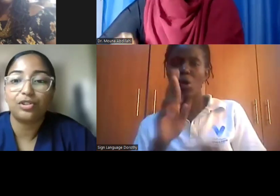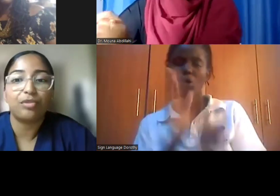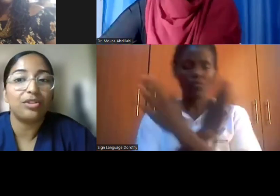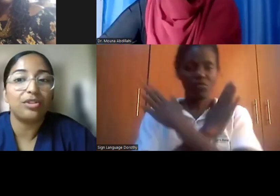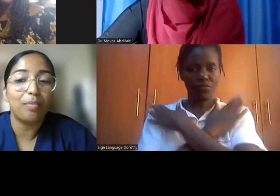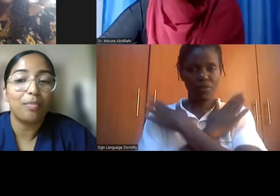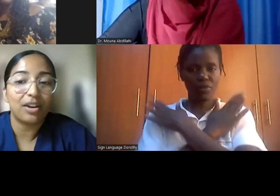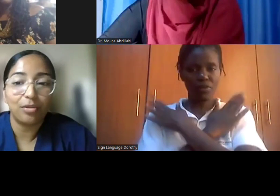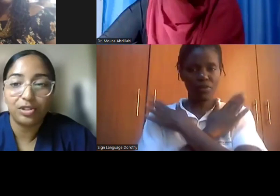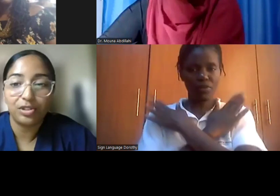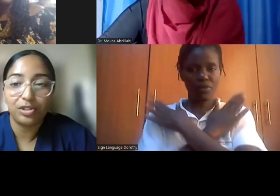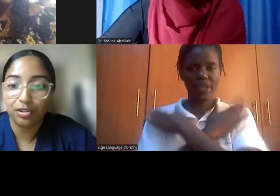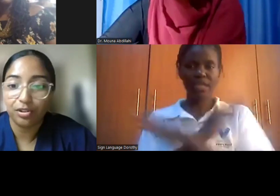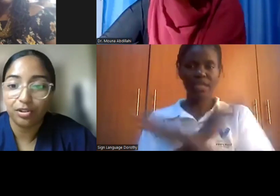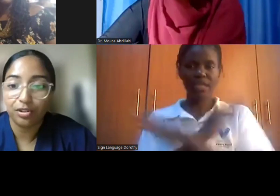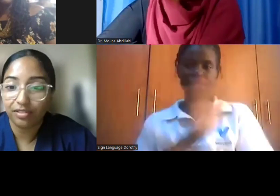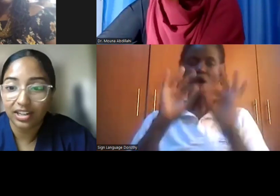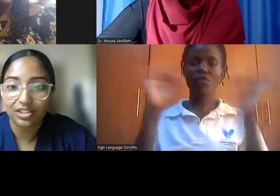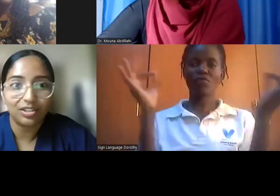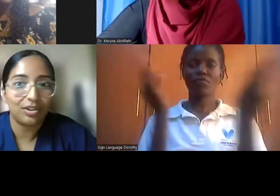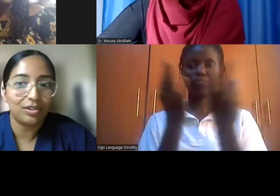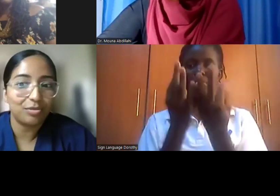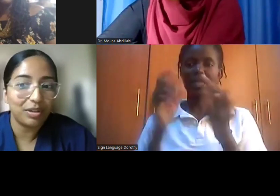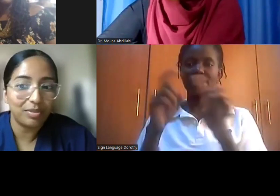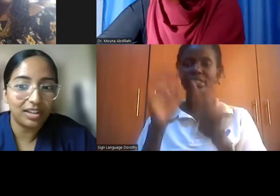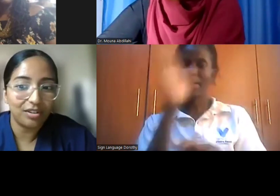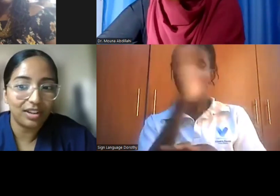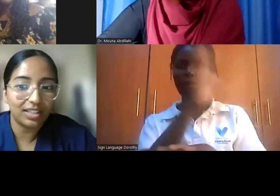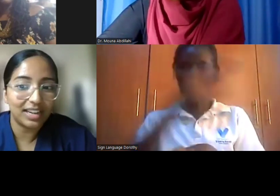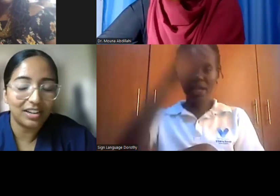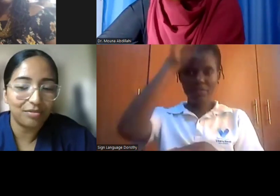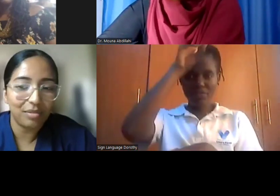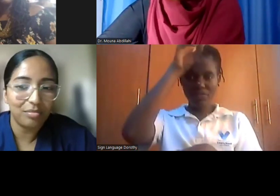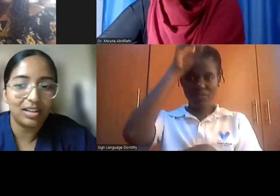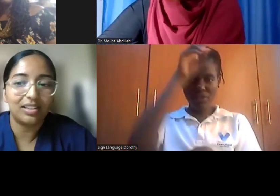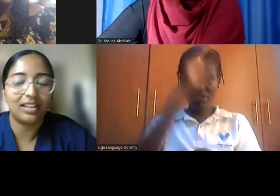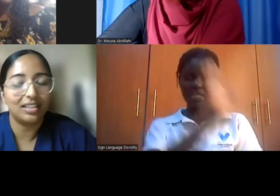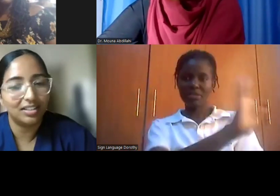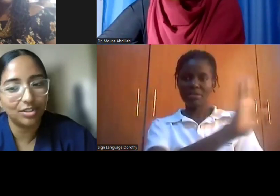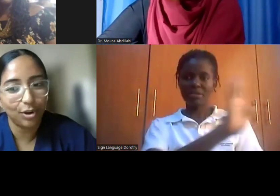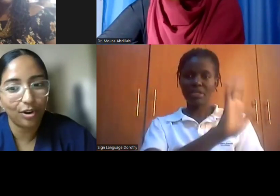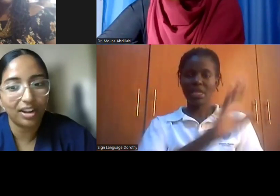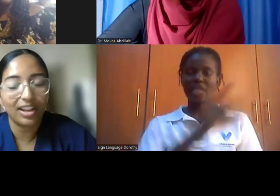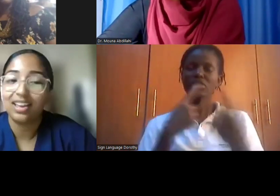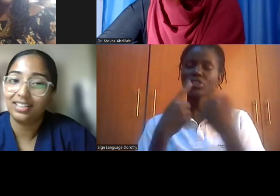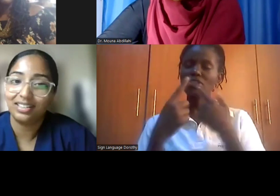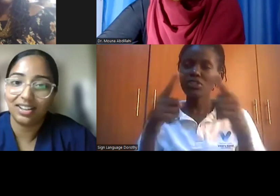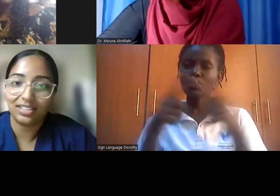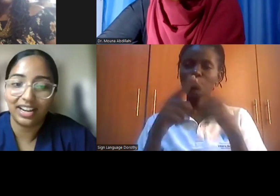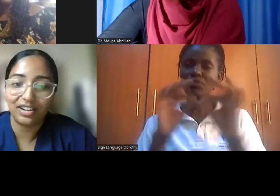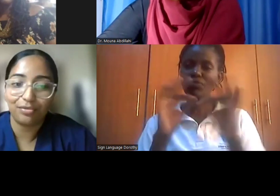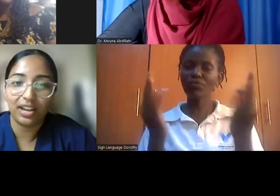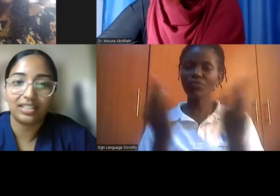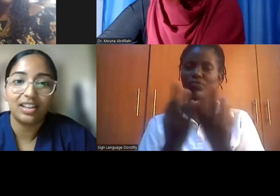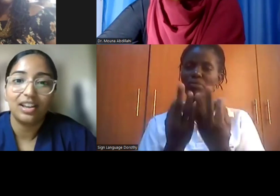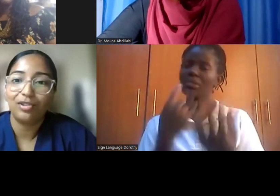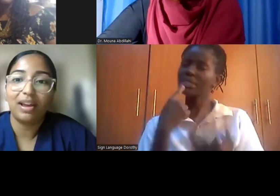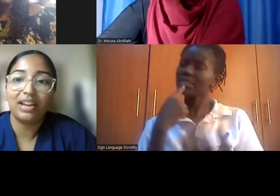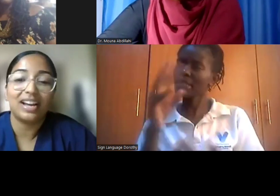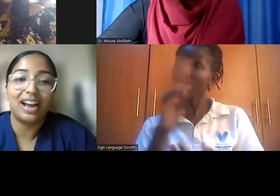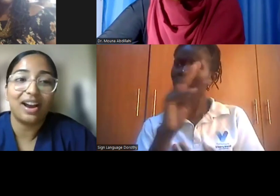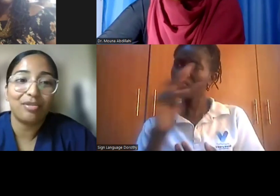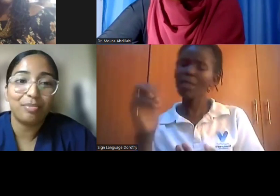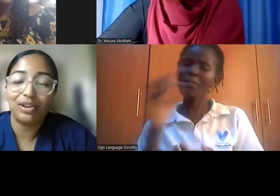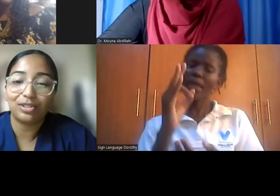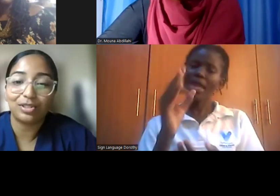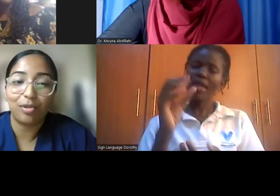family. Talk to you when you go back home to your village. Talk to people in your extended family that this is wrong. This is our side effect. No